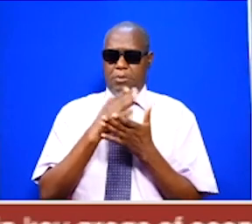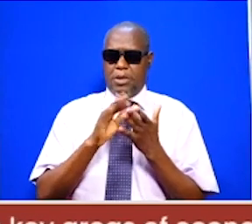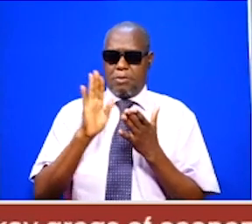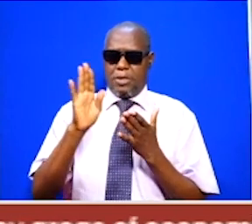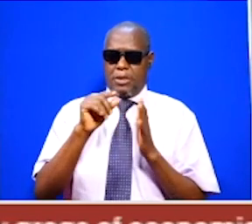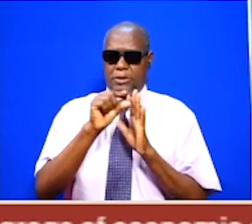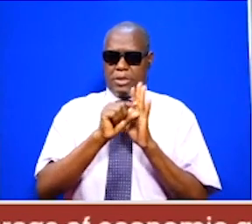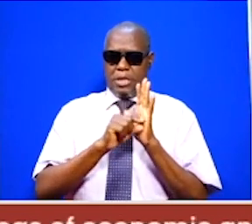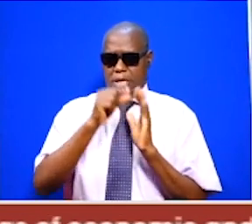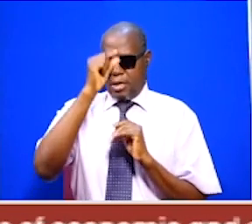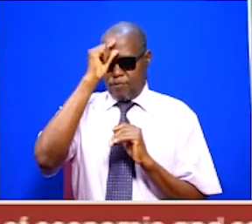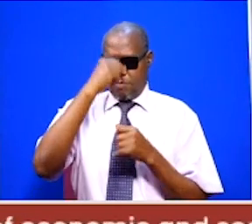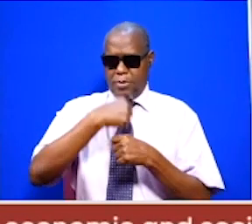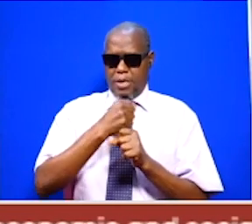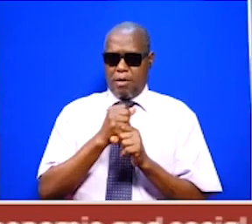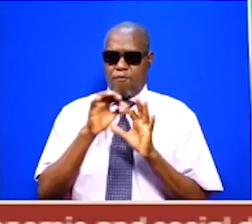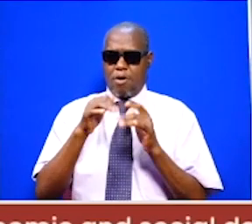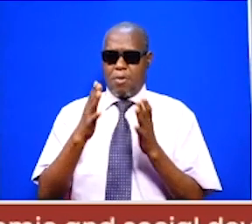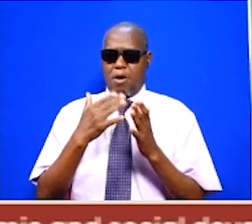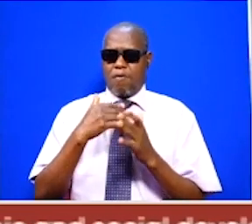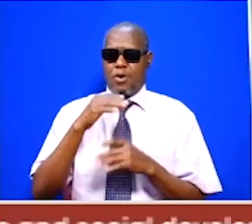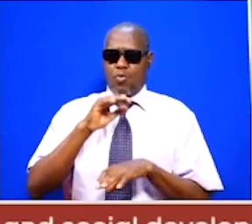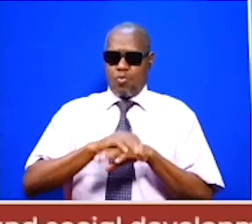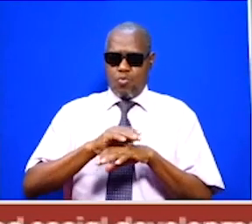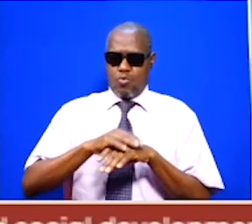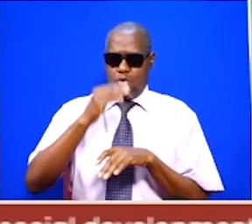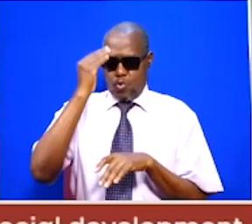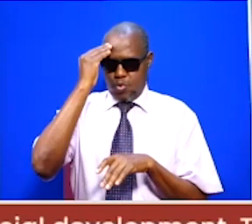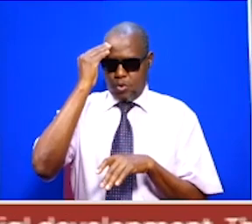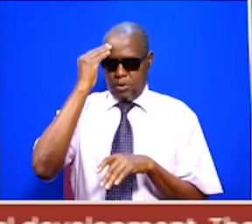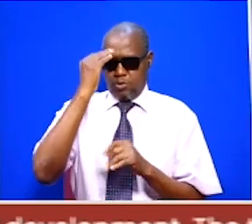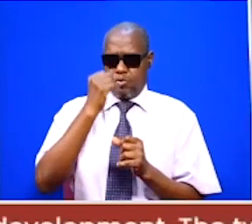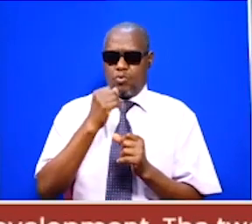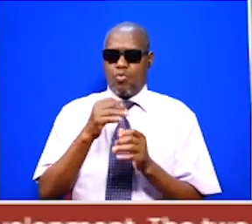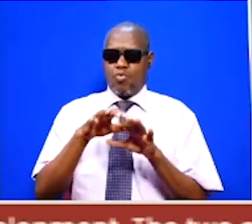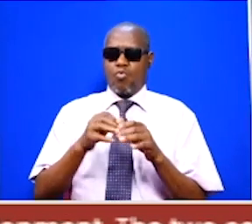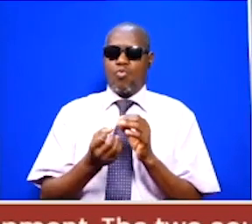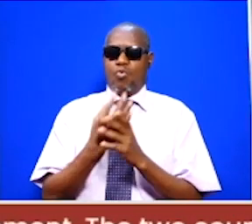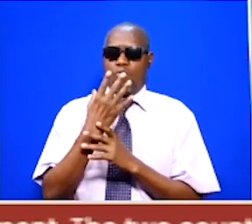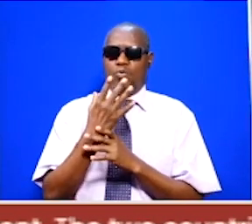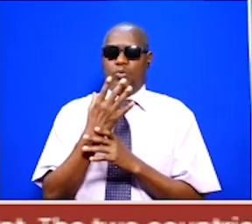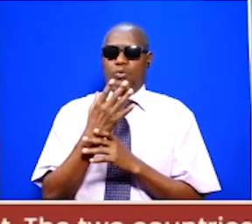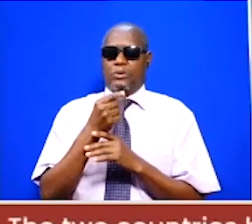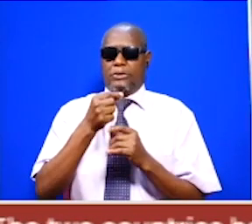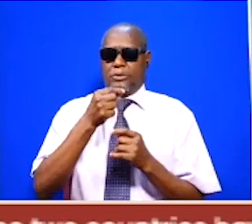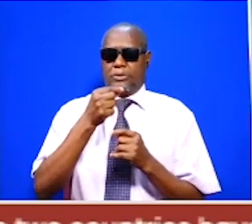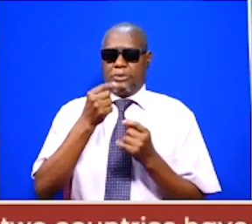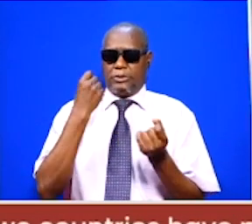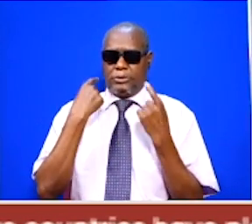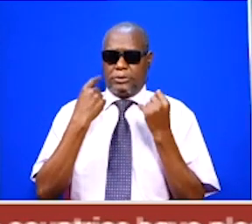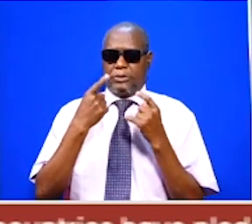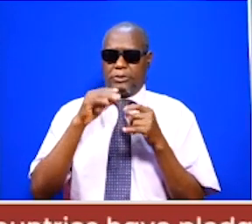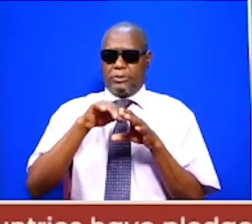ensure farmers have the necessary knowledge to produce top-tier tea globally. We must undertake training for our